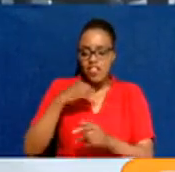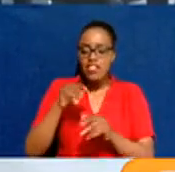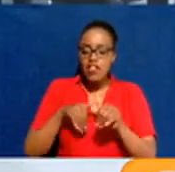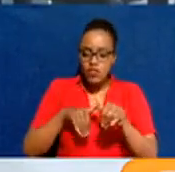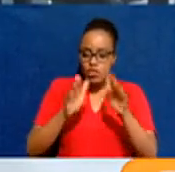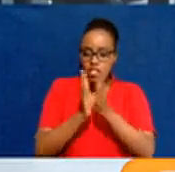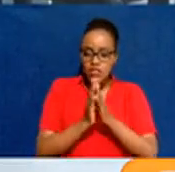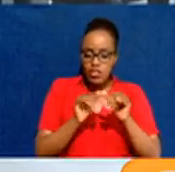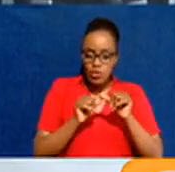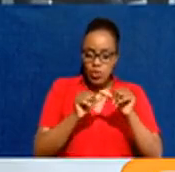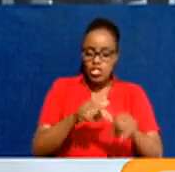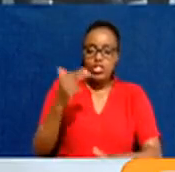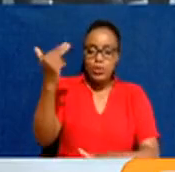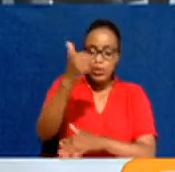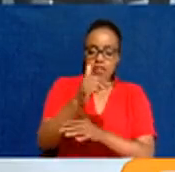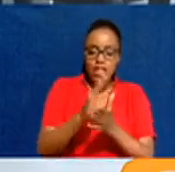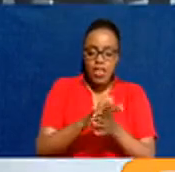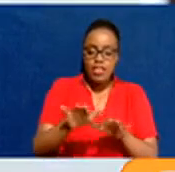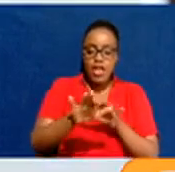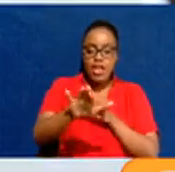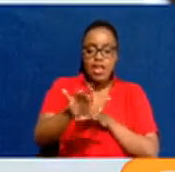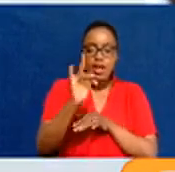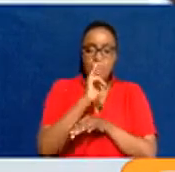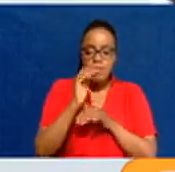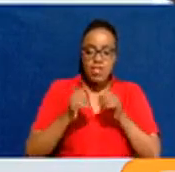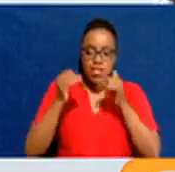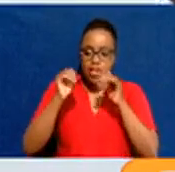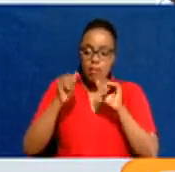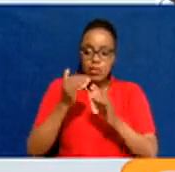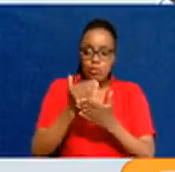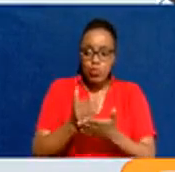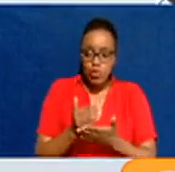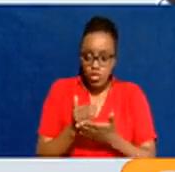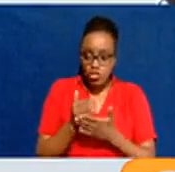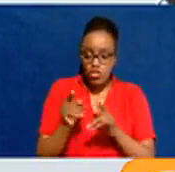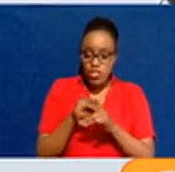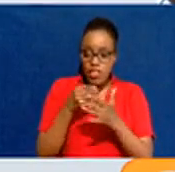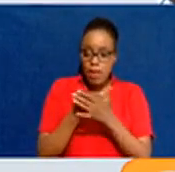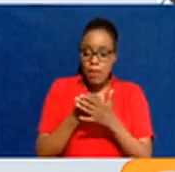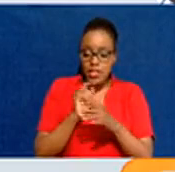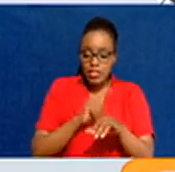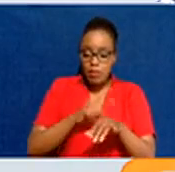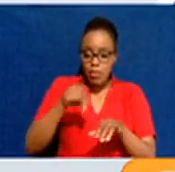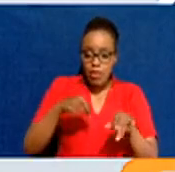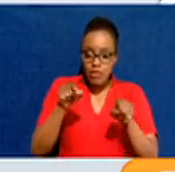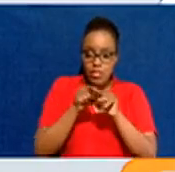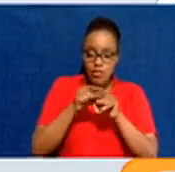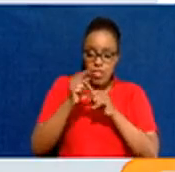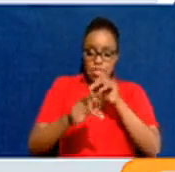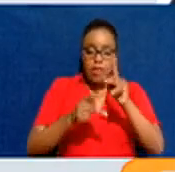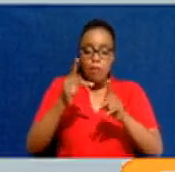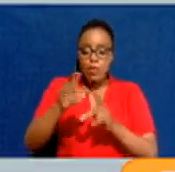line with the prevailing fuel prices and traffic situations, and drivers can withdraw their earnings on demand with the actual